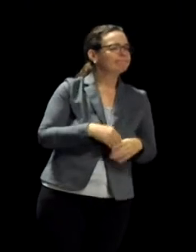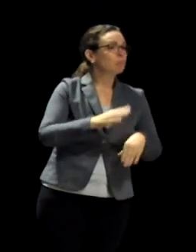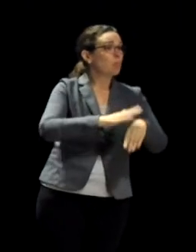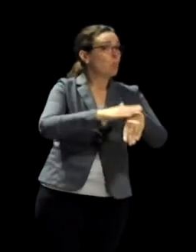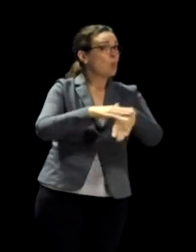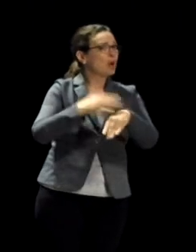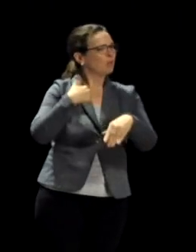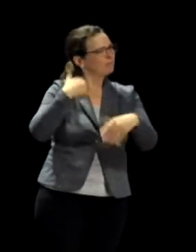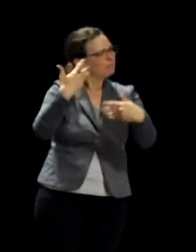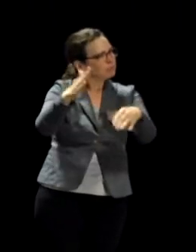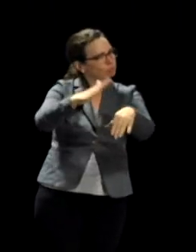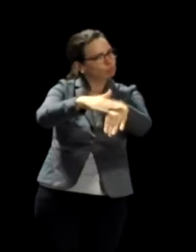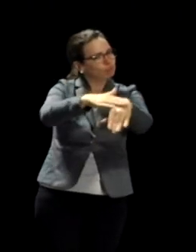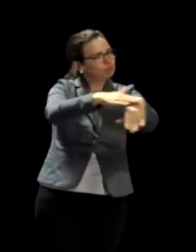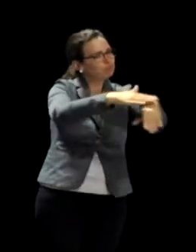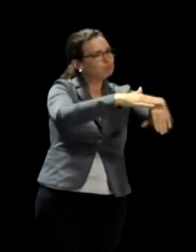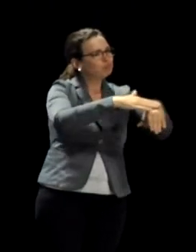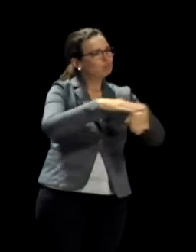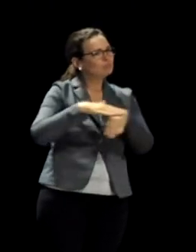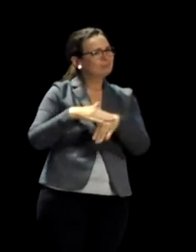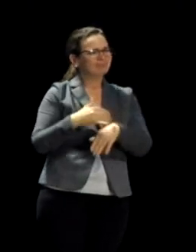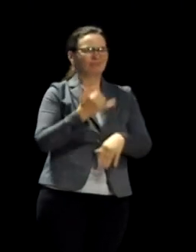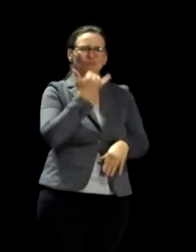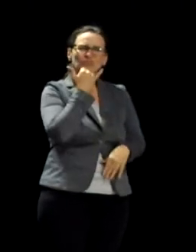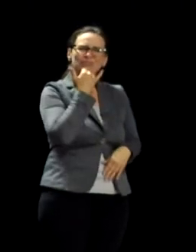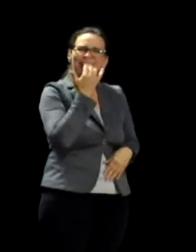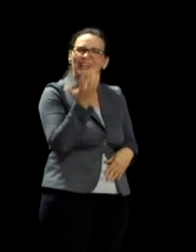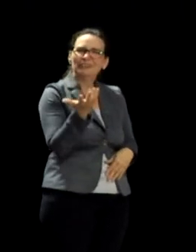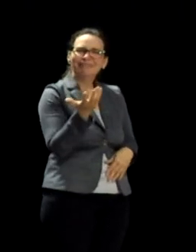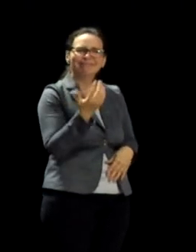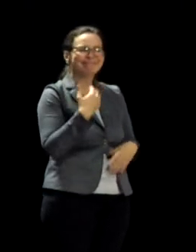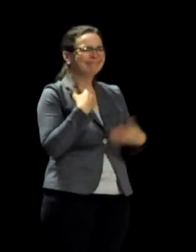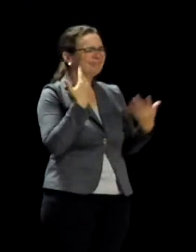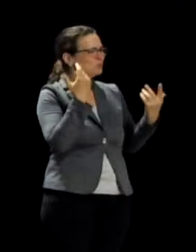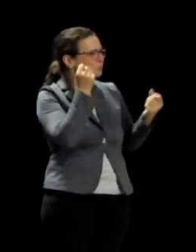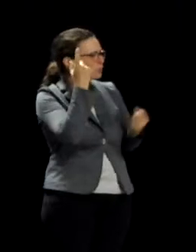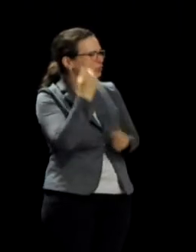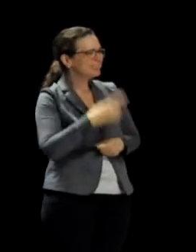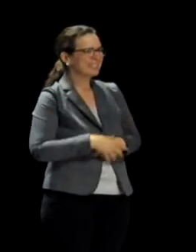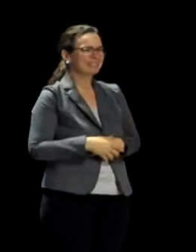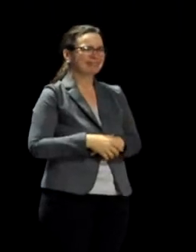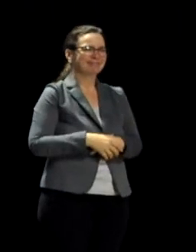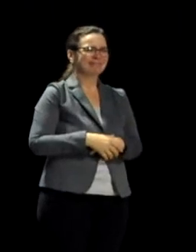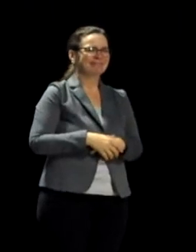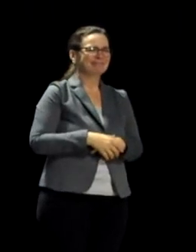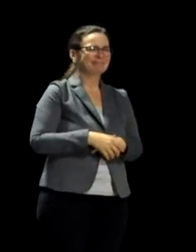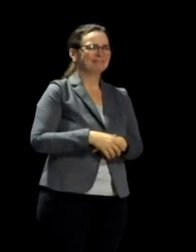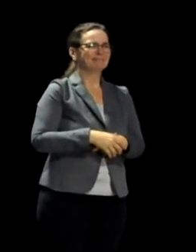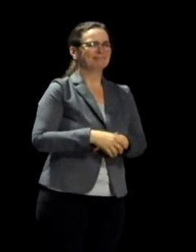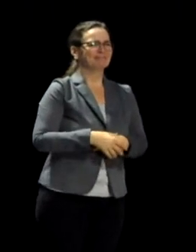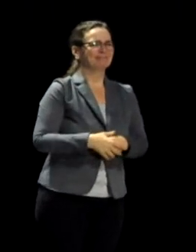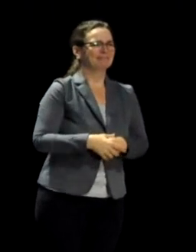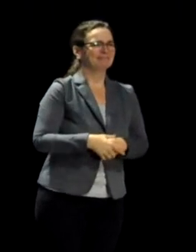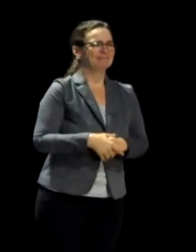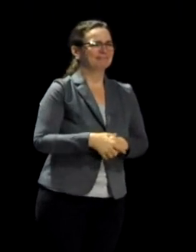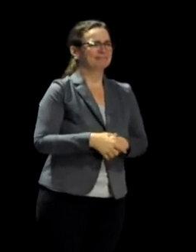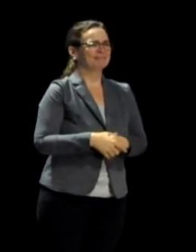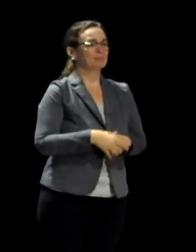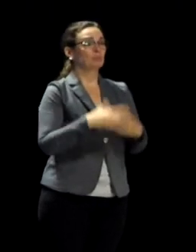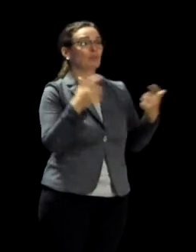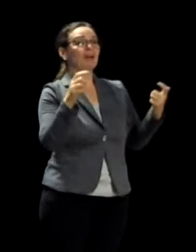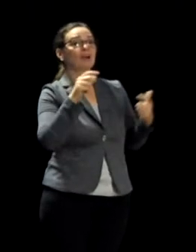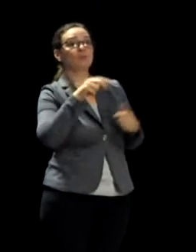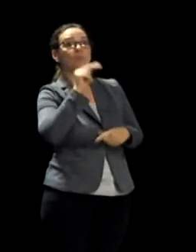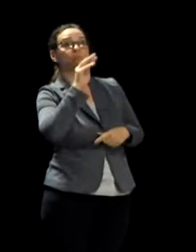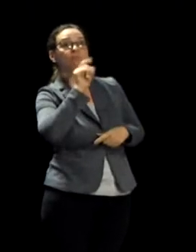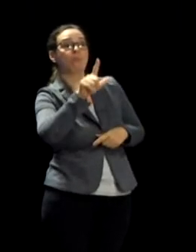Do we know the status of the other malls in the county as to when they'll reopen? No, I'm not sure where Great Northern is. I've